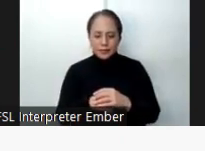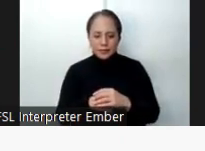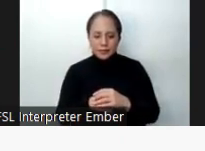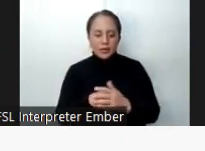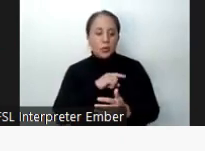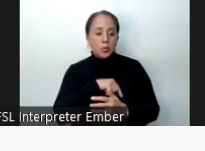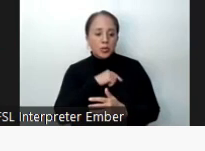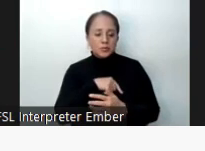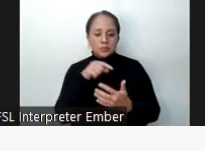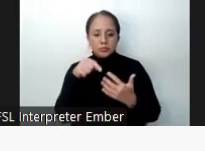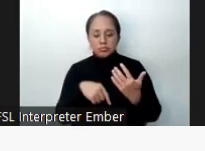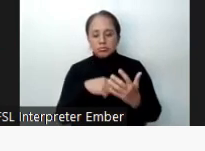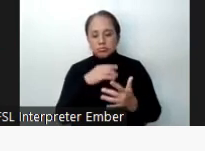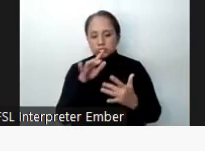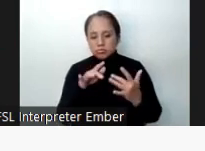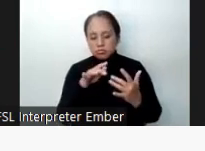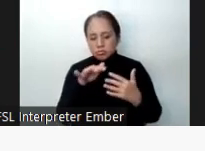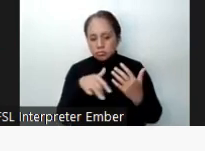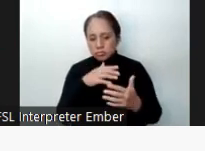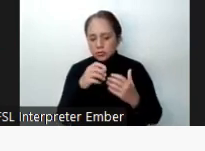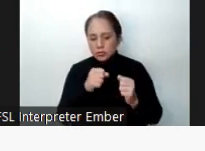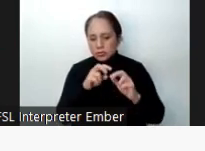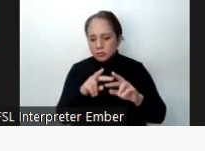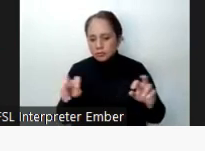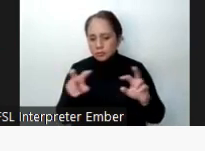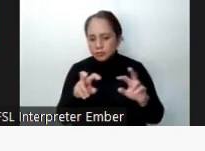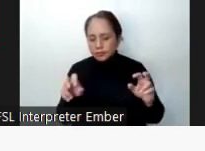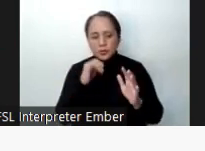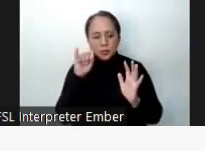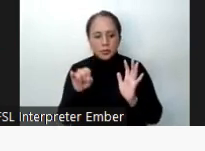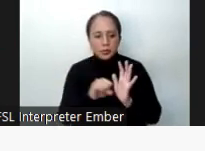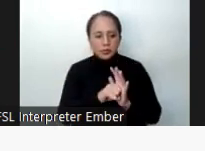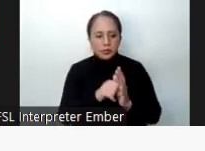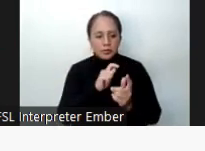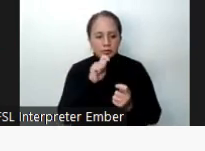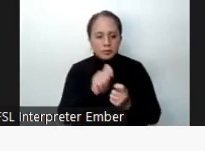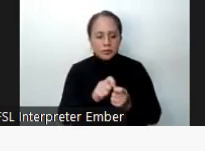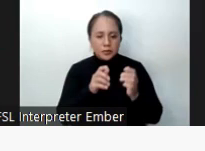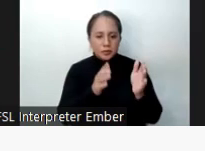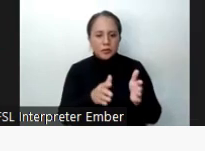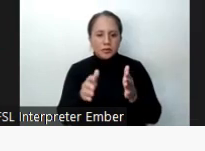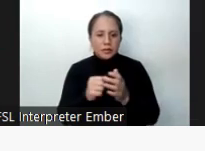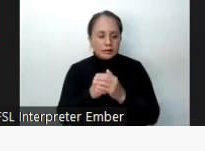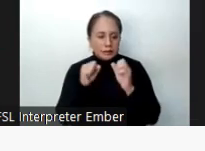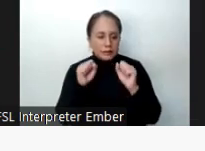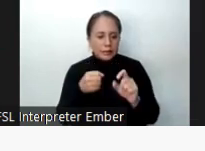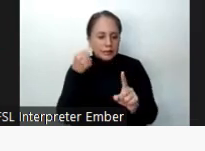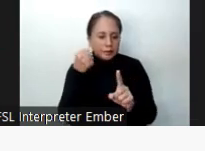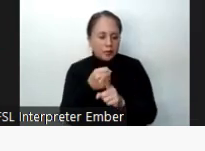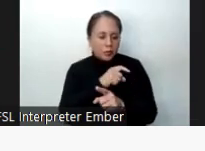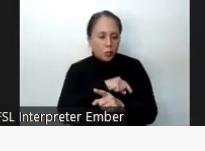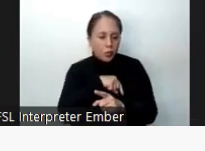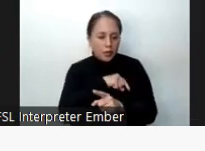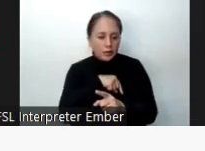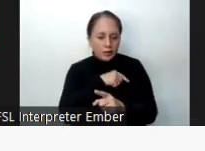The quality of these interactions can also be investigated to identify specific ways that impact the